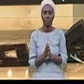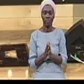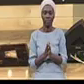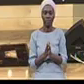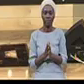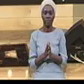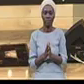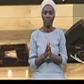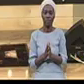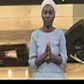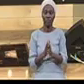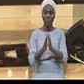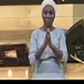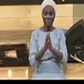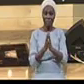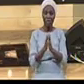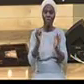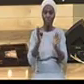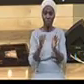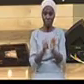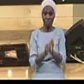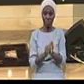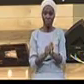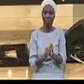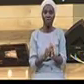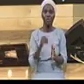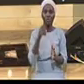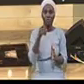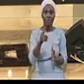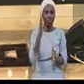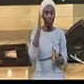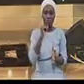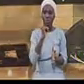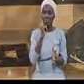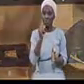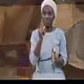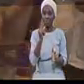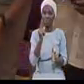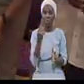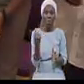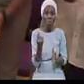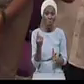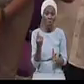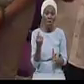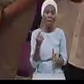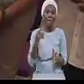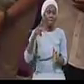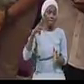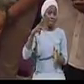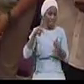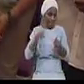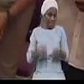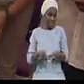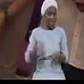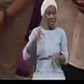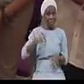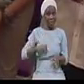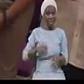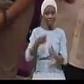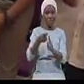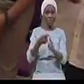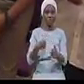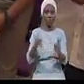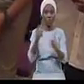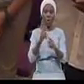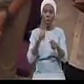So that you'll not just personally benefit from the word through you. The word will be a